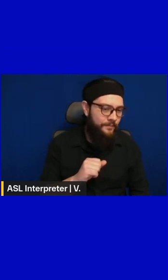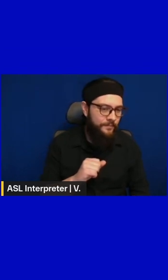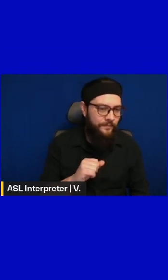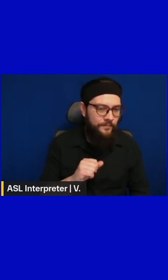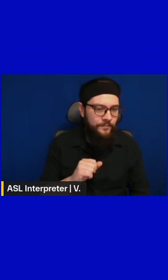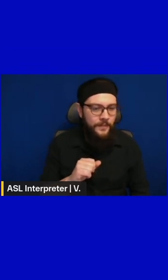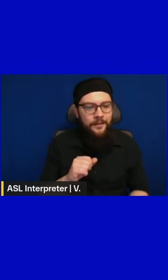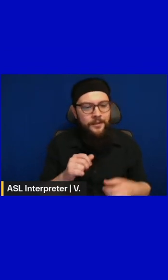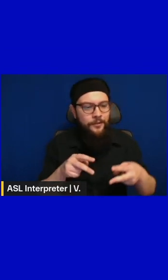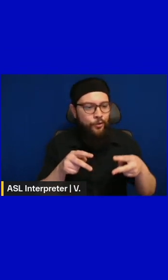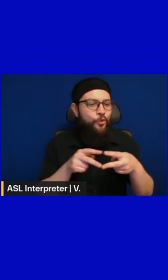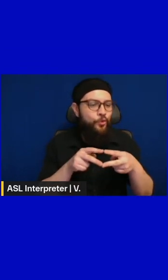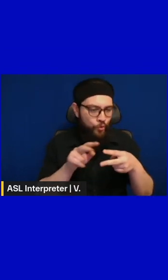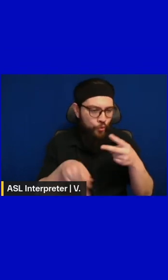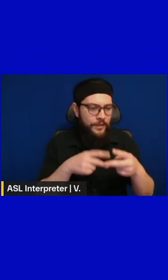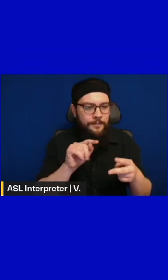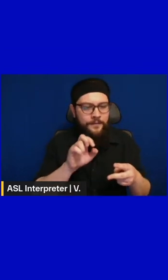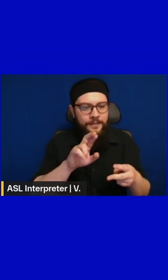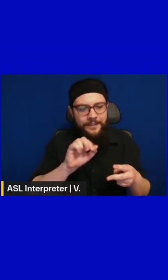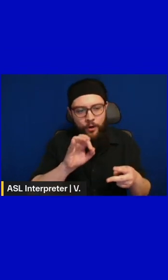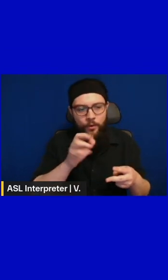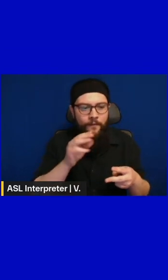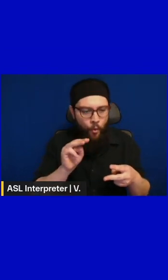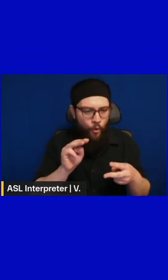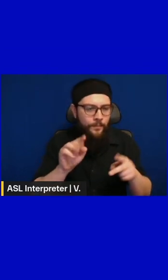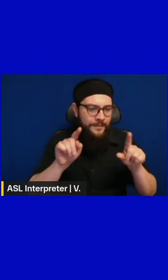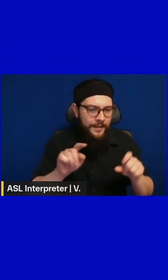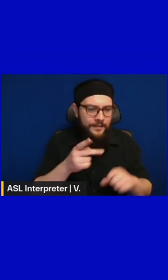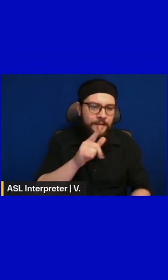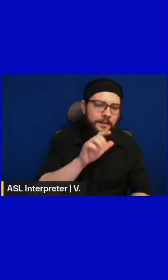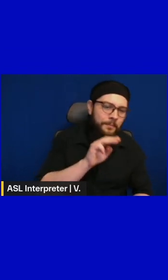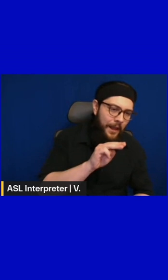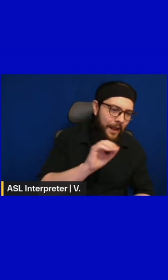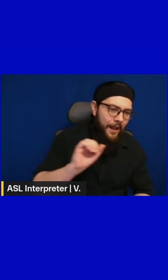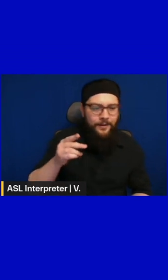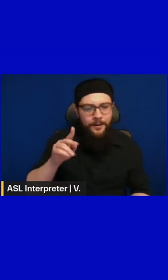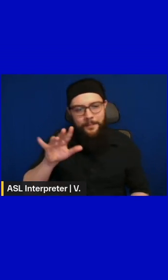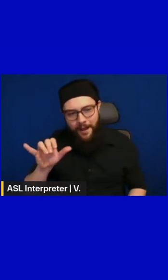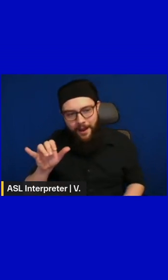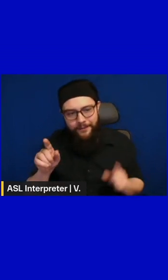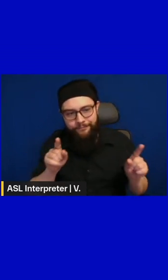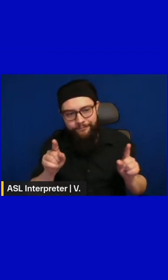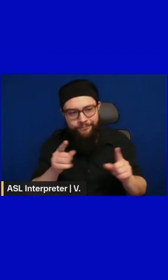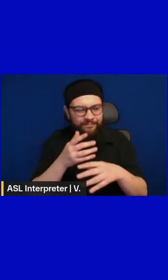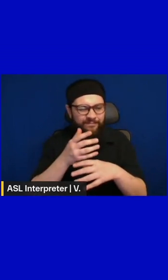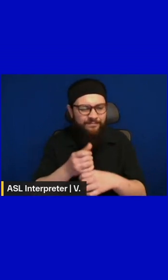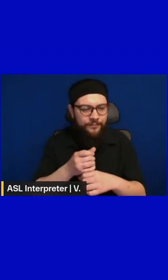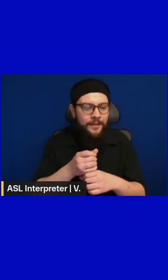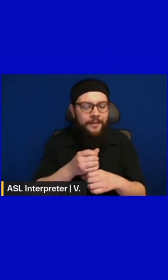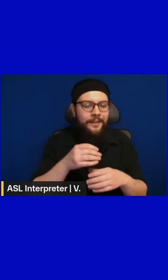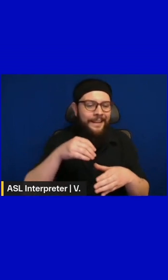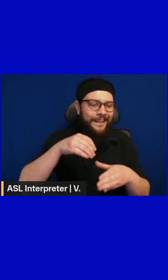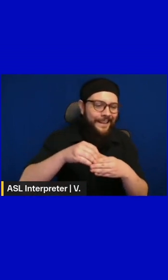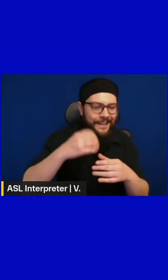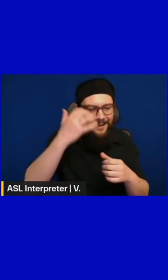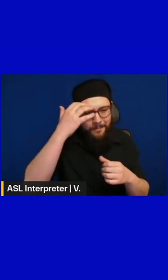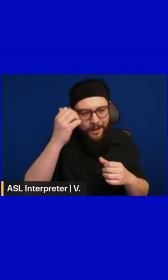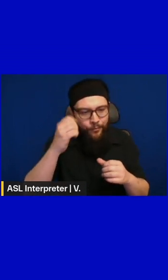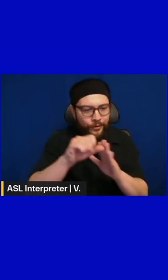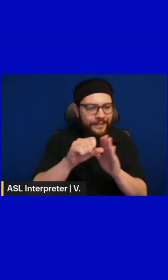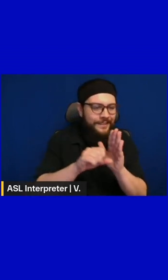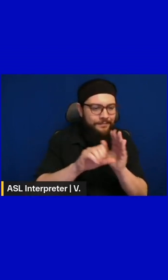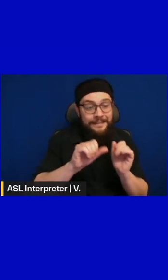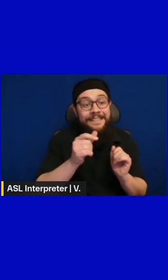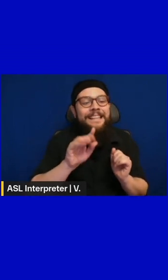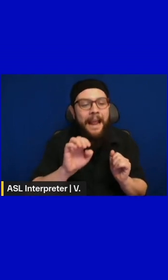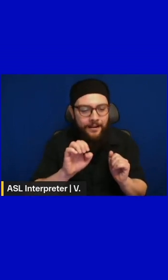There's two different types of Terraform tests. There's plan and apply, and I just quickly review here. They both produce in-memory state files. We need to think about how those